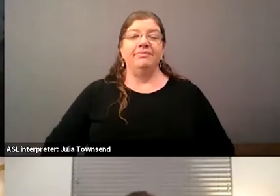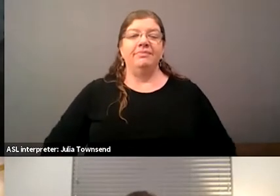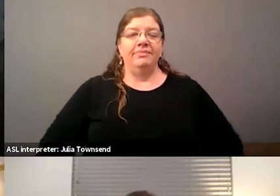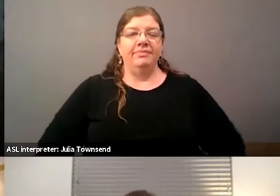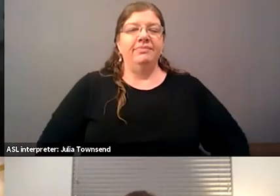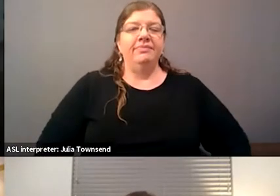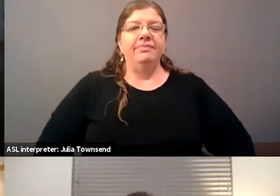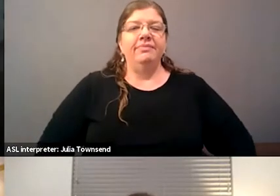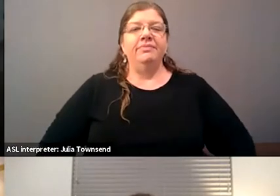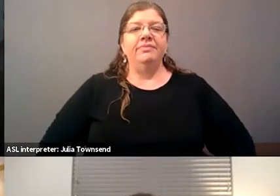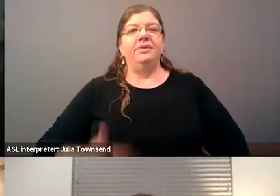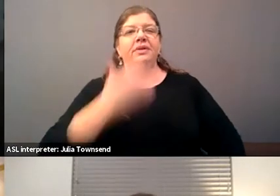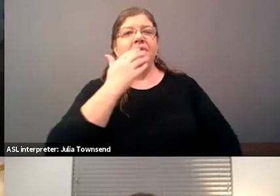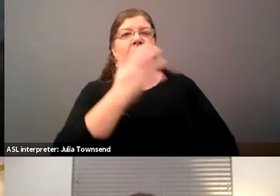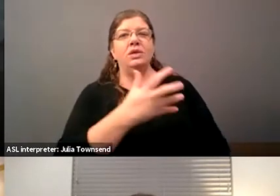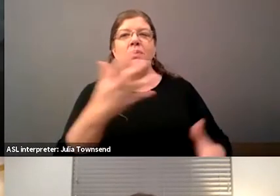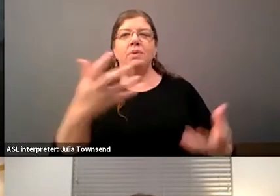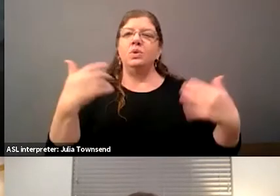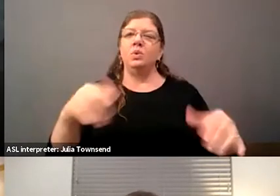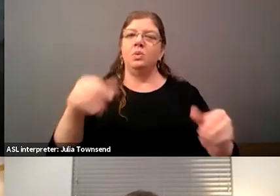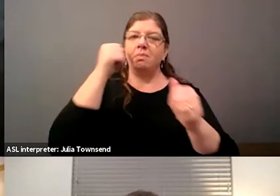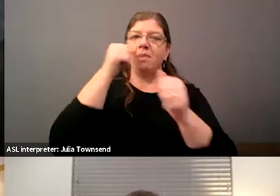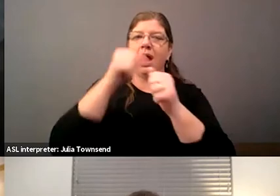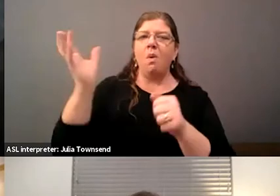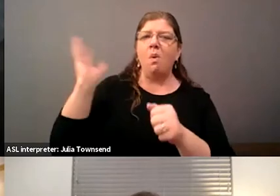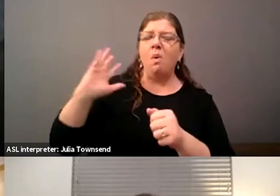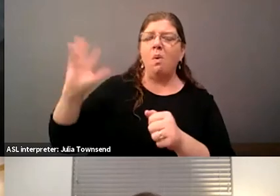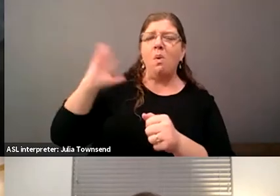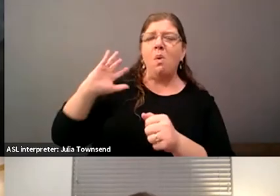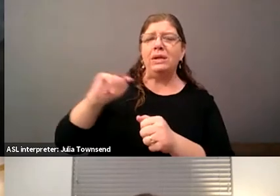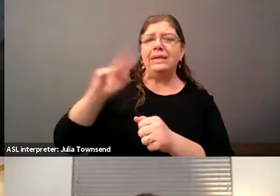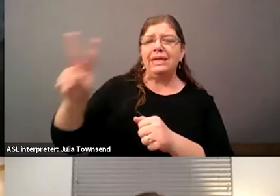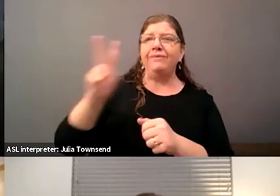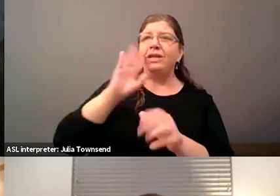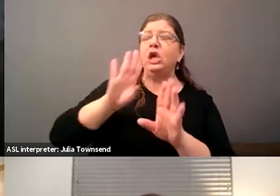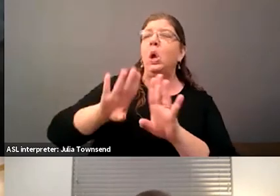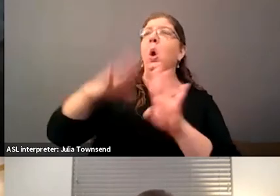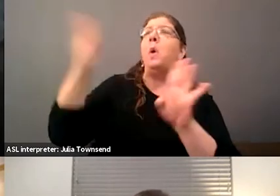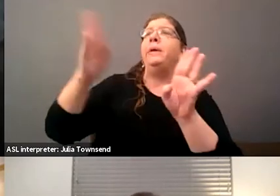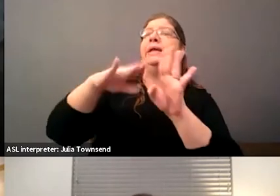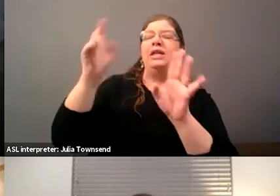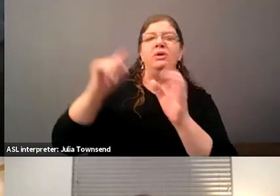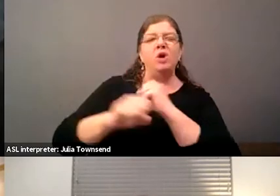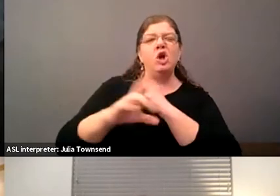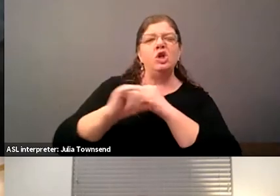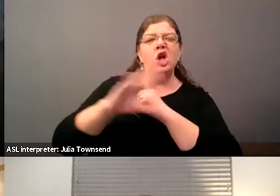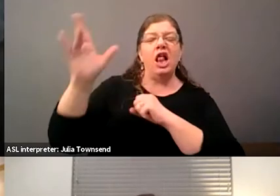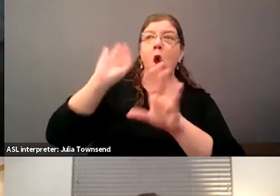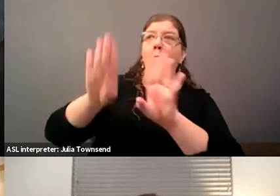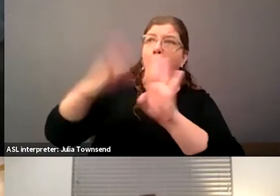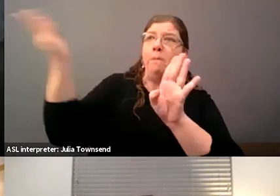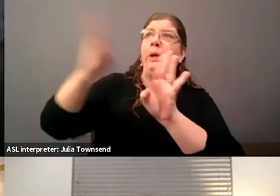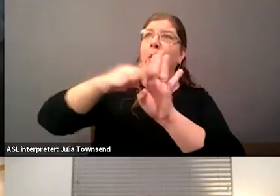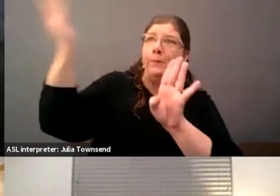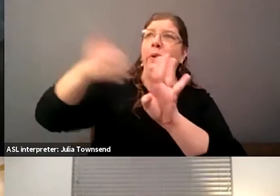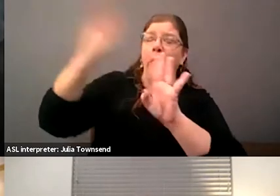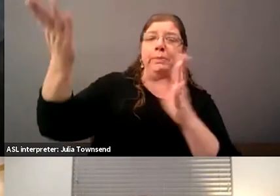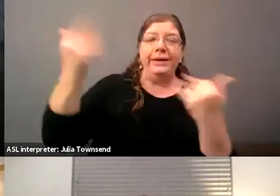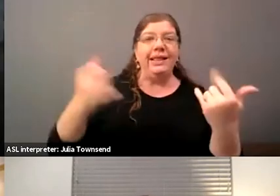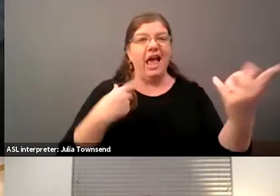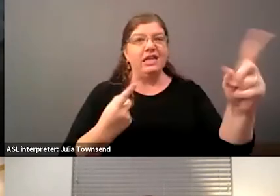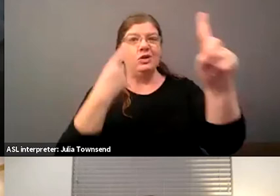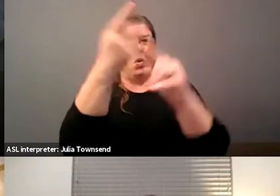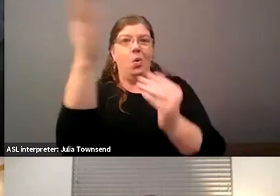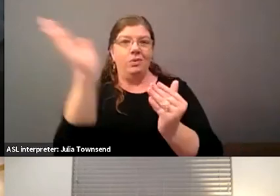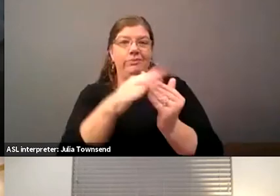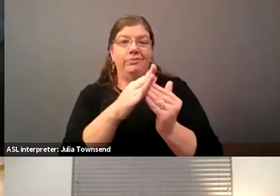thank you so much it reminds me of that old tv commercial open open open and yes that is our number one goal so